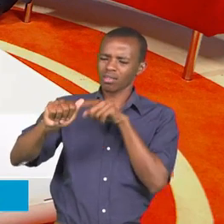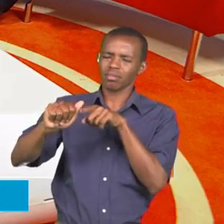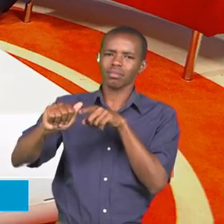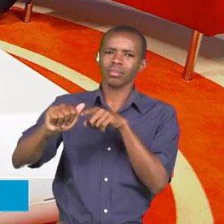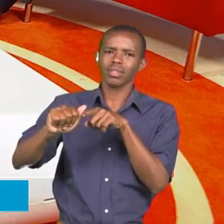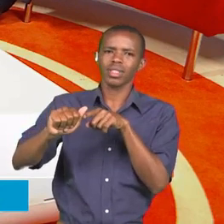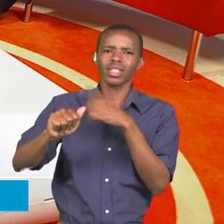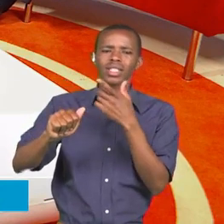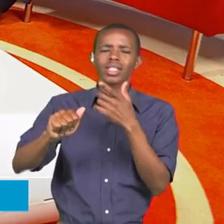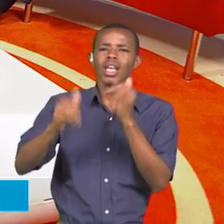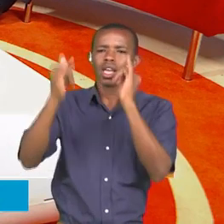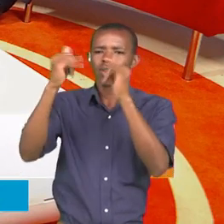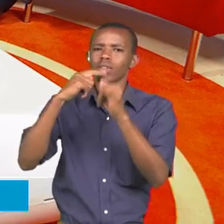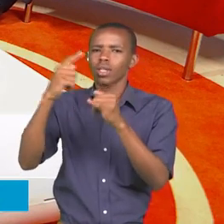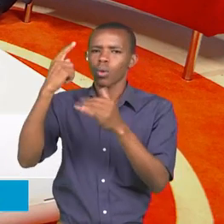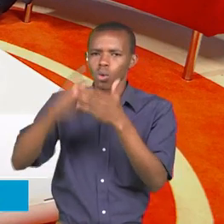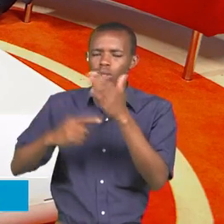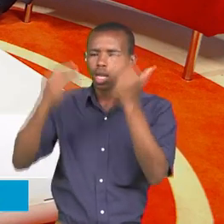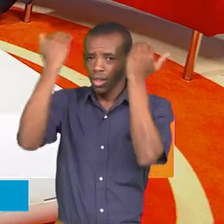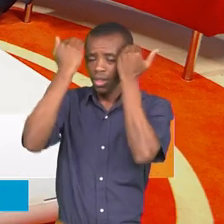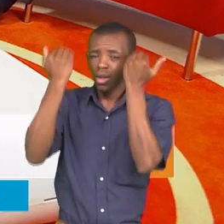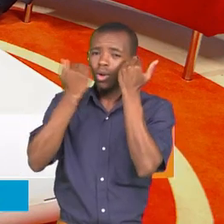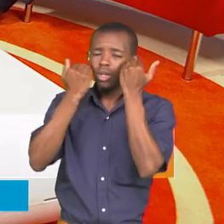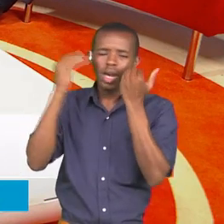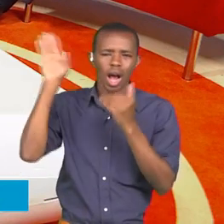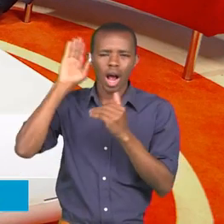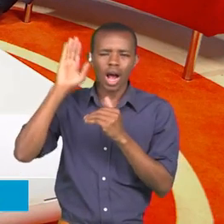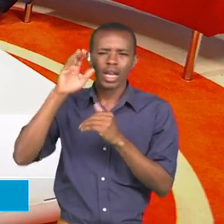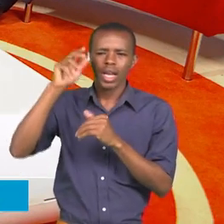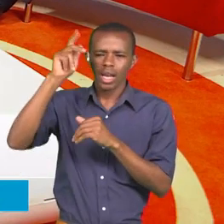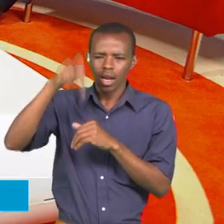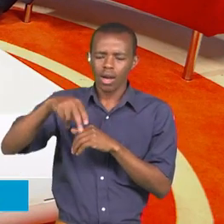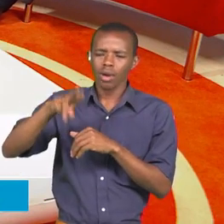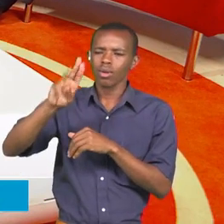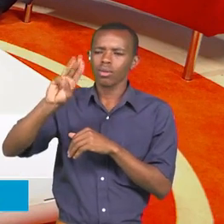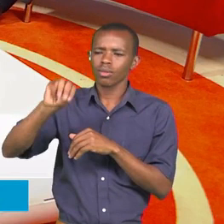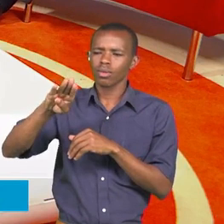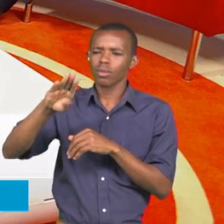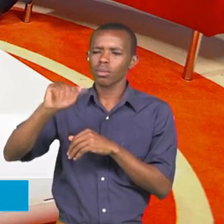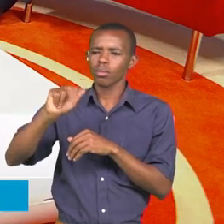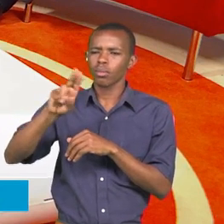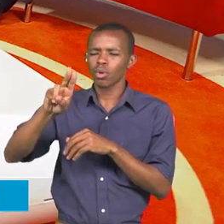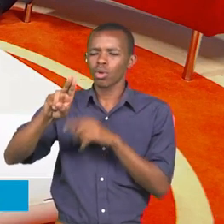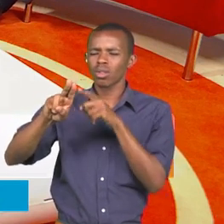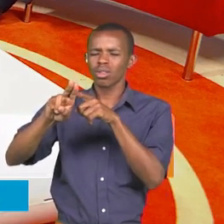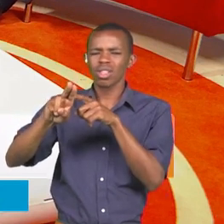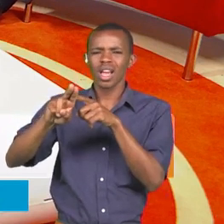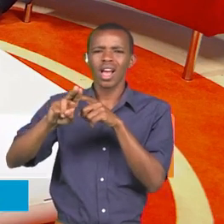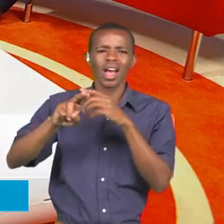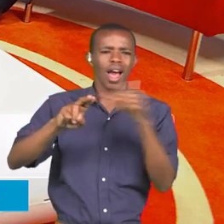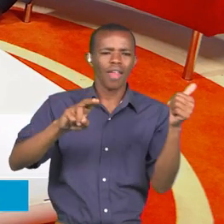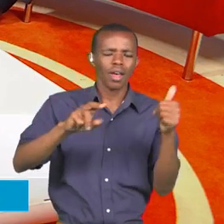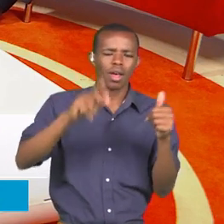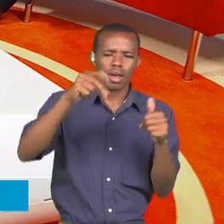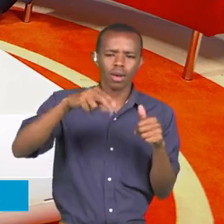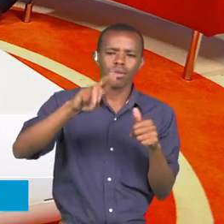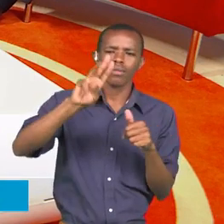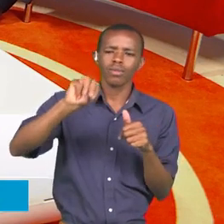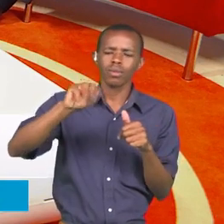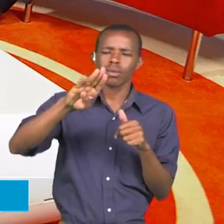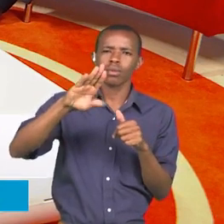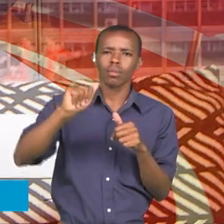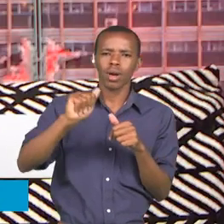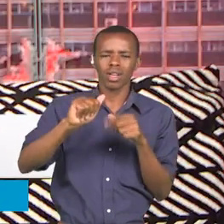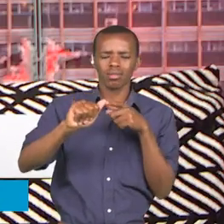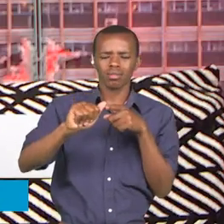Like for example, when I say in court, I've never heard about FUBU. When I was actually coming up with FUBA, what do you do now? You know,